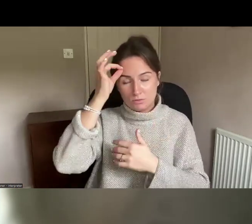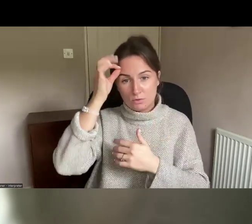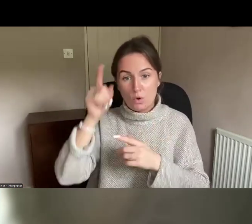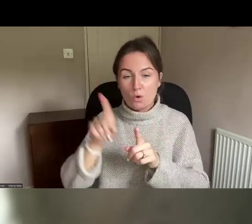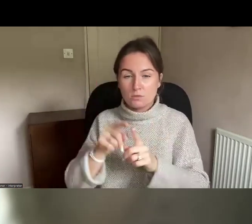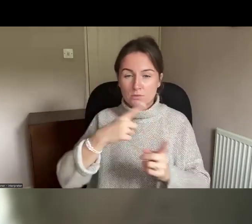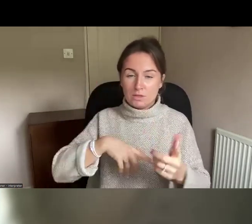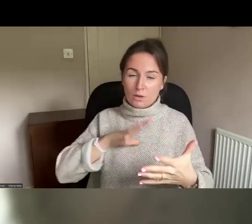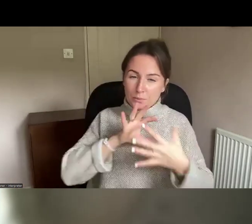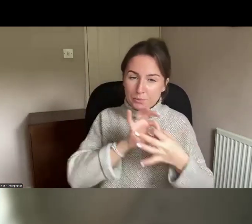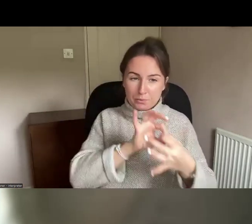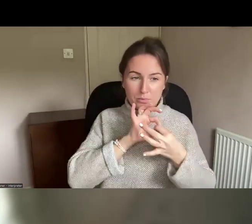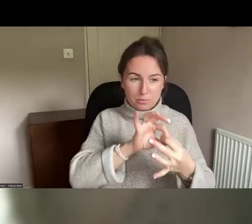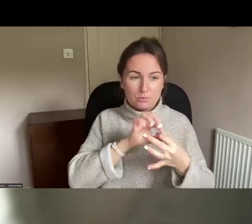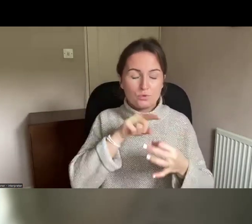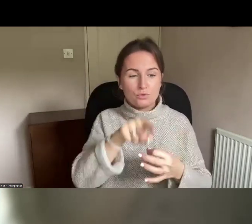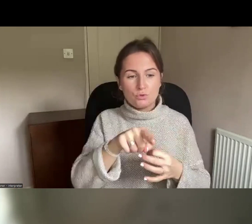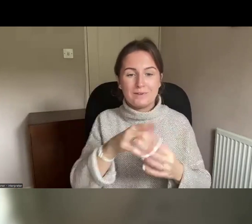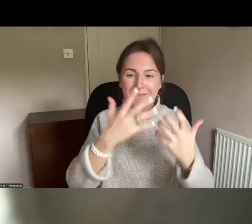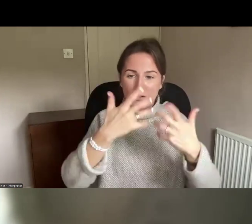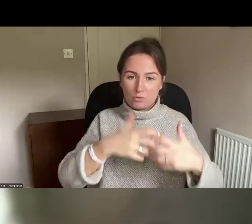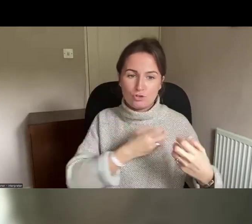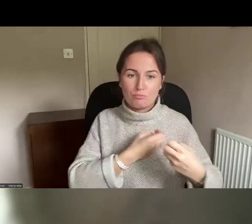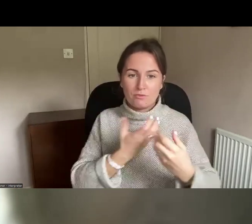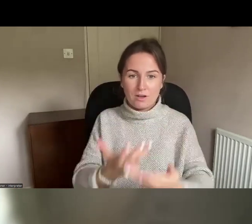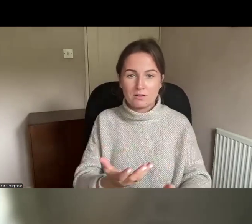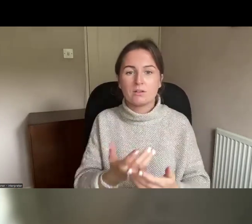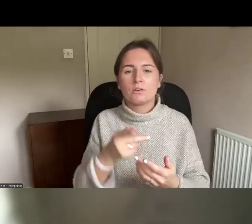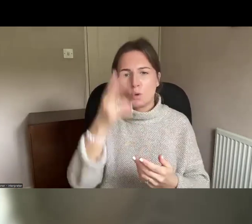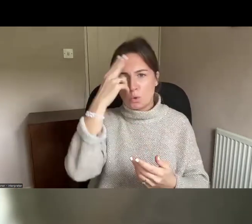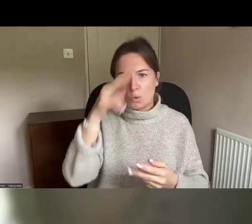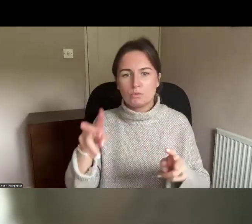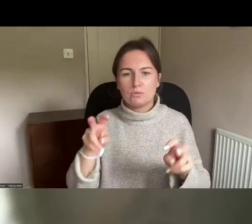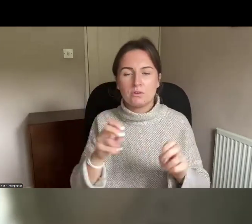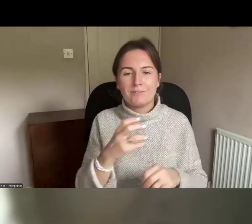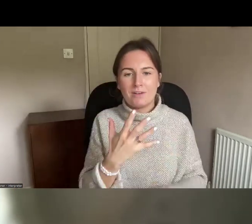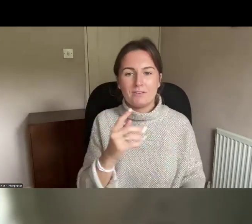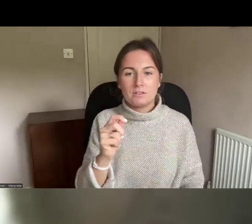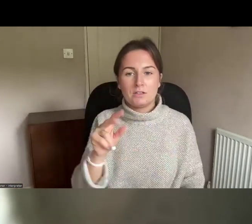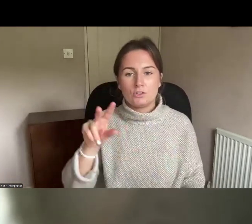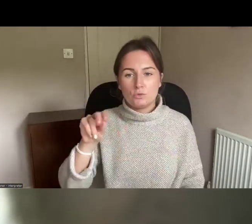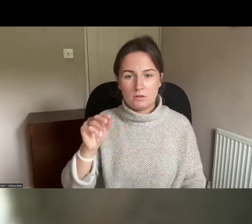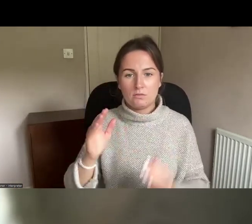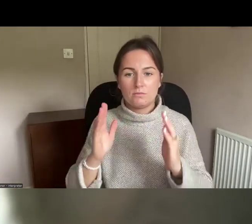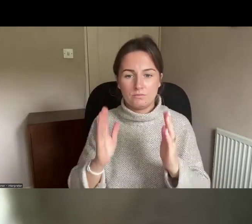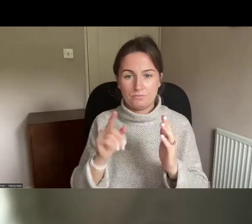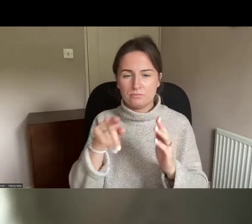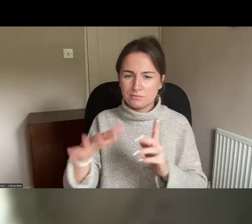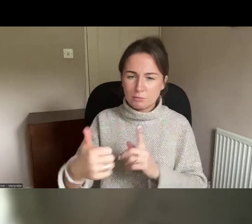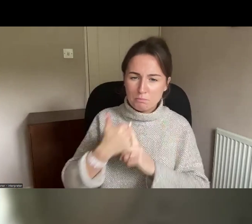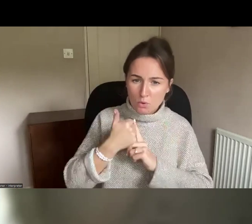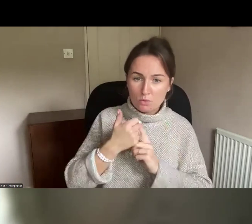provider to deliver the tool. So 51012 are our delivery partner, and they have supported us to